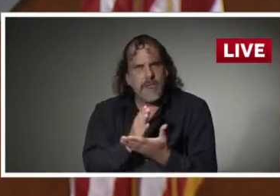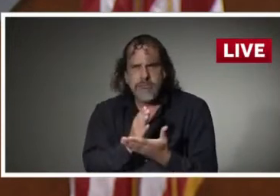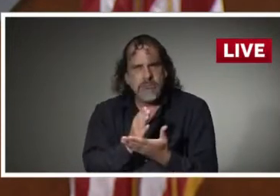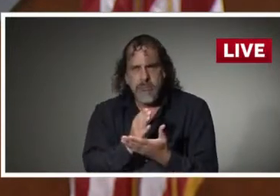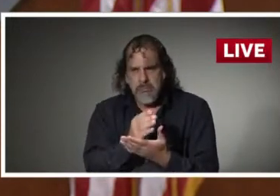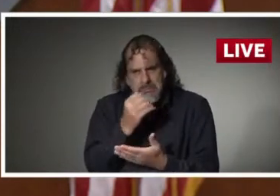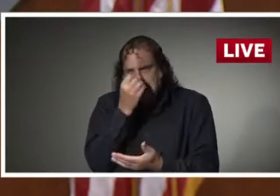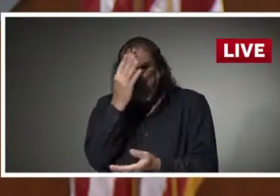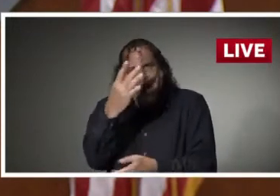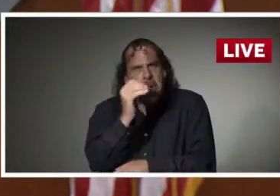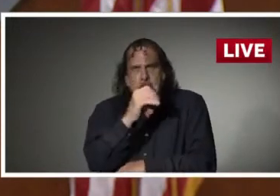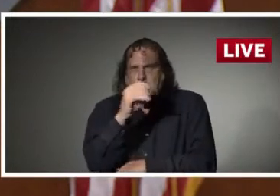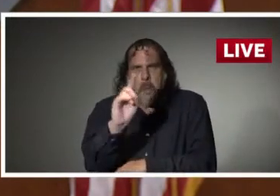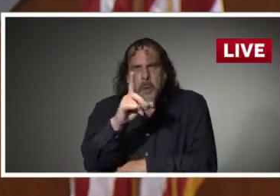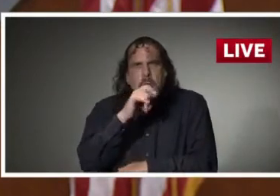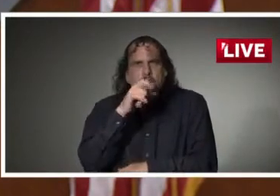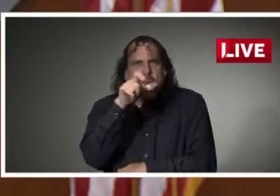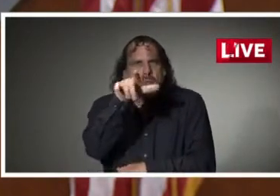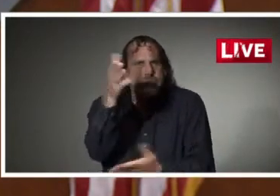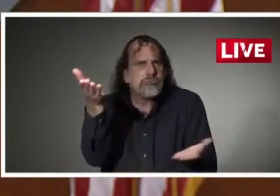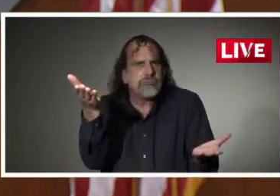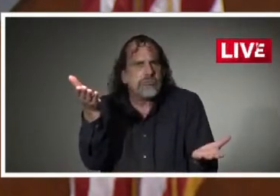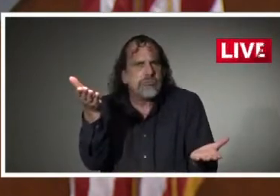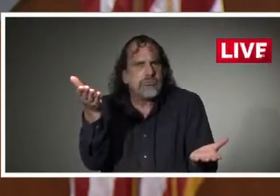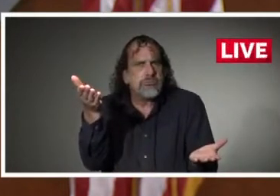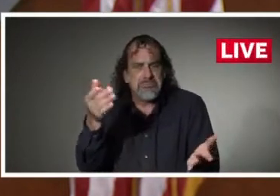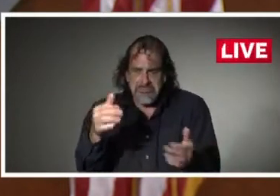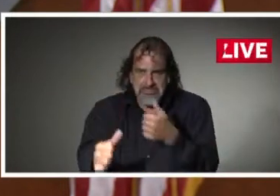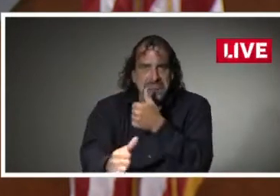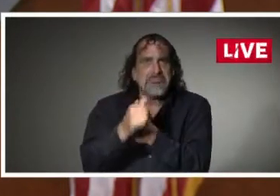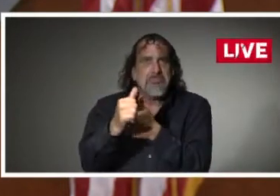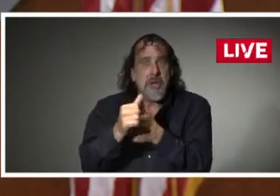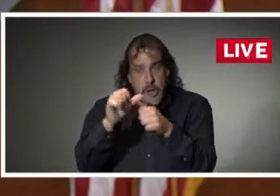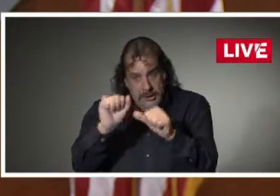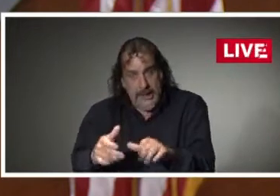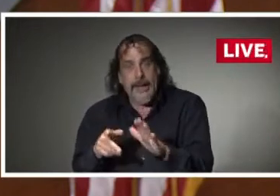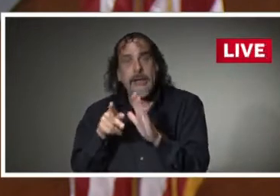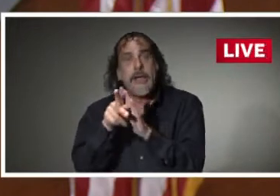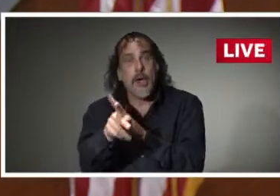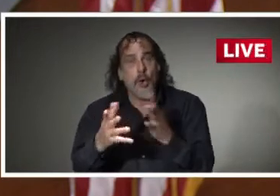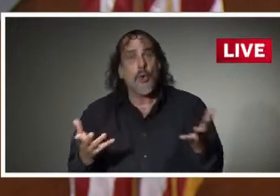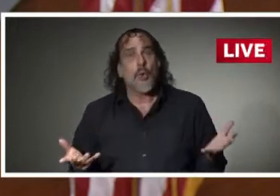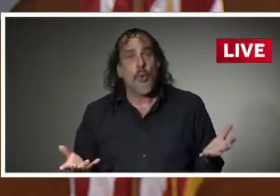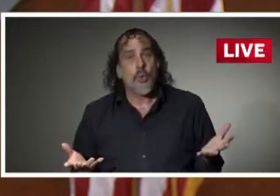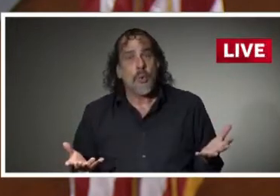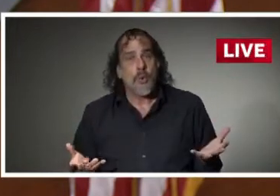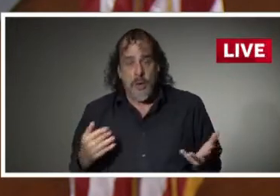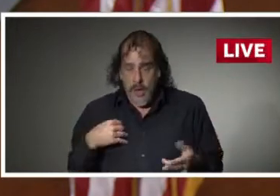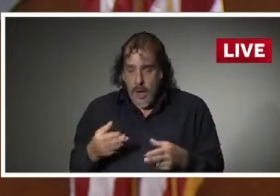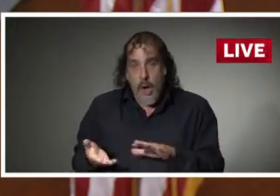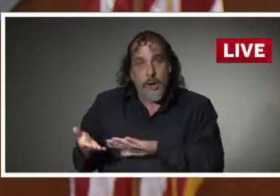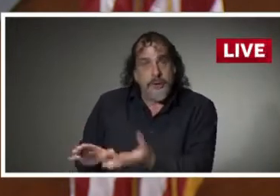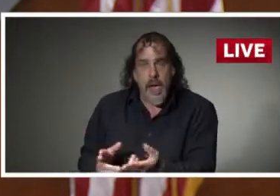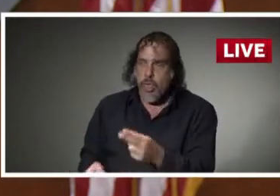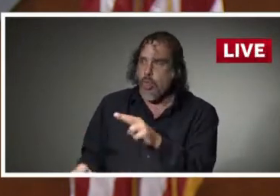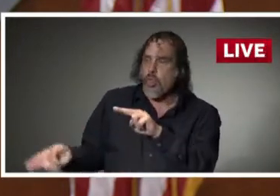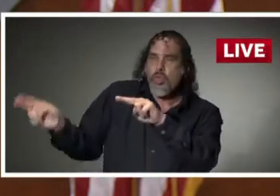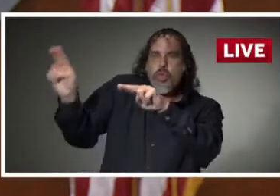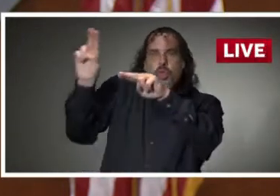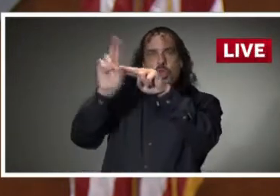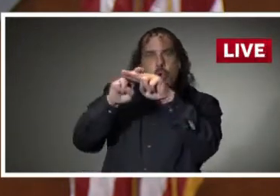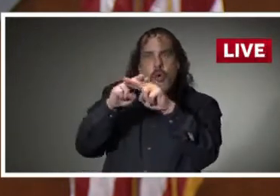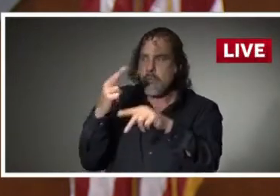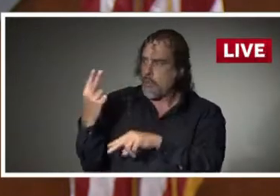anyone. It is dangerous. It can be deadly. Our death numbers have gone up significantly in the